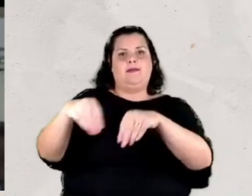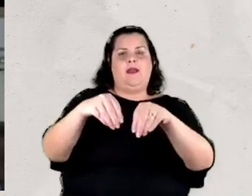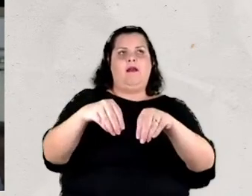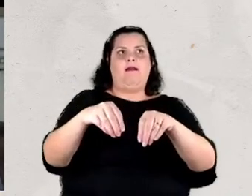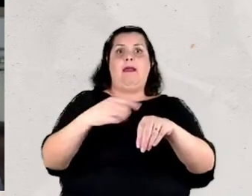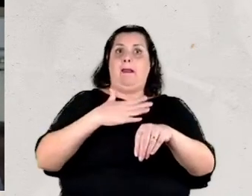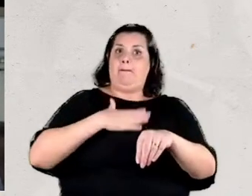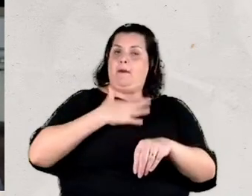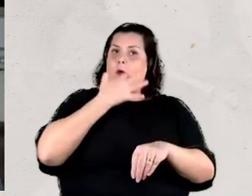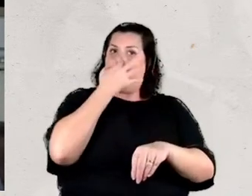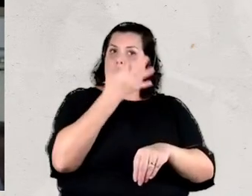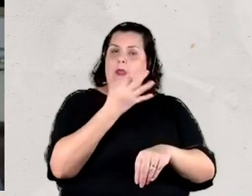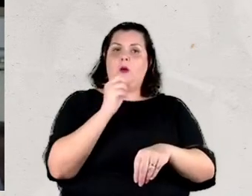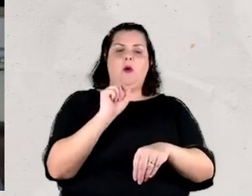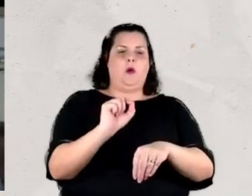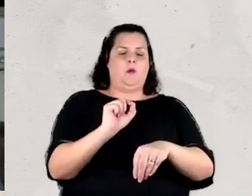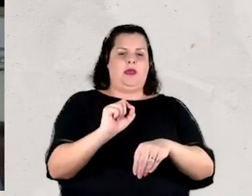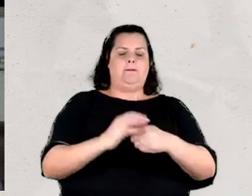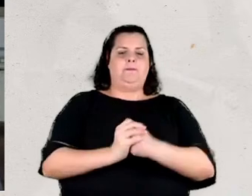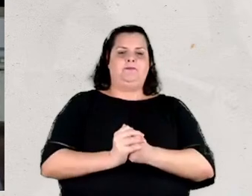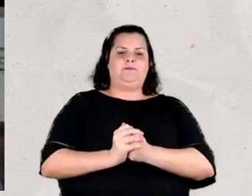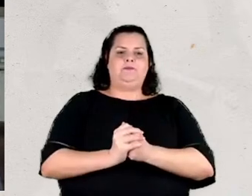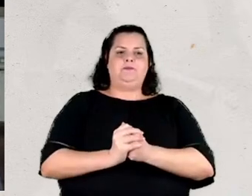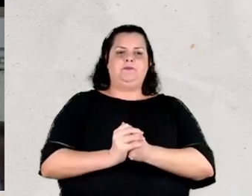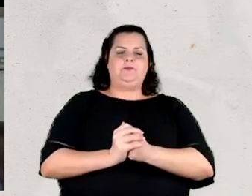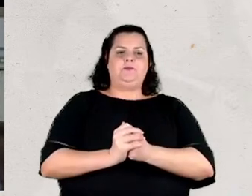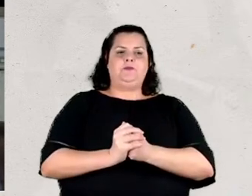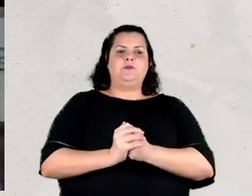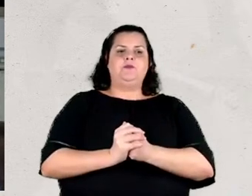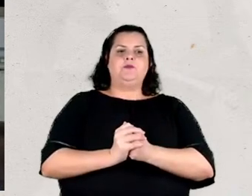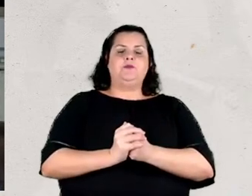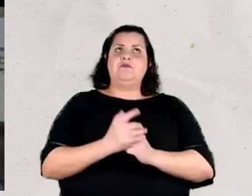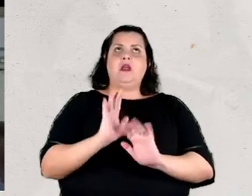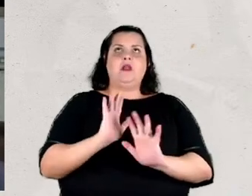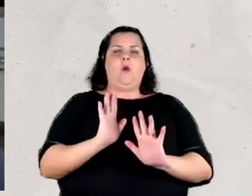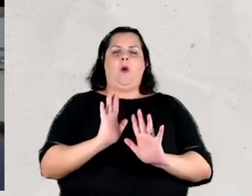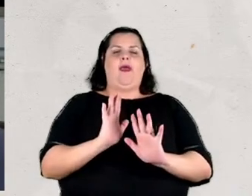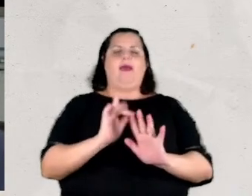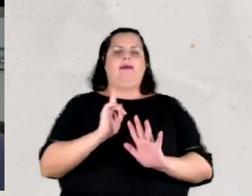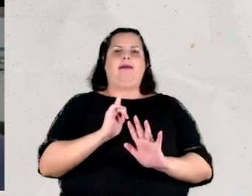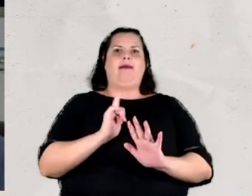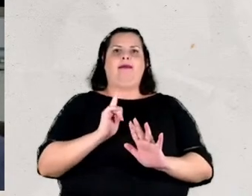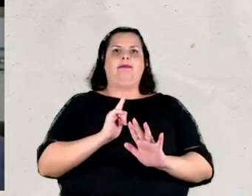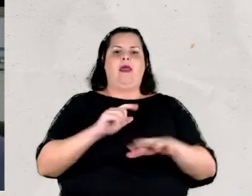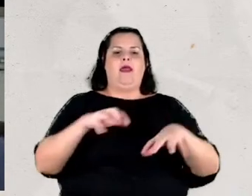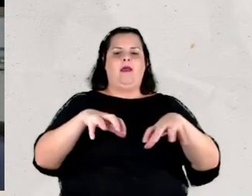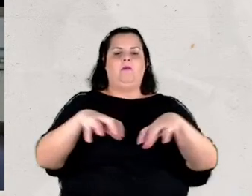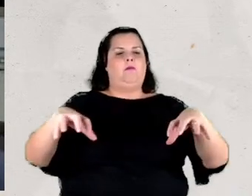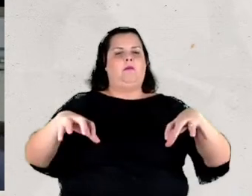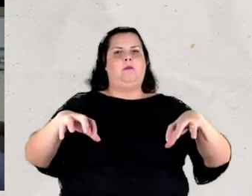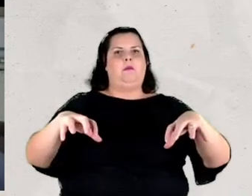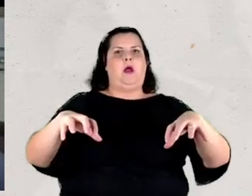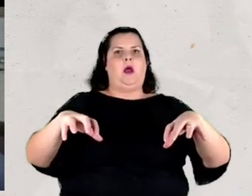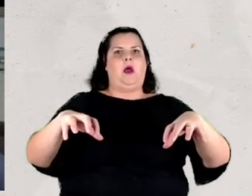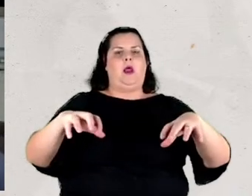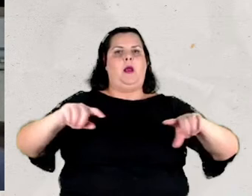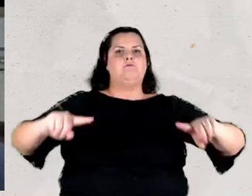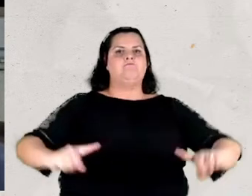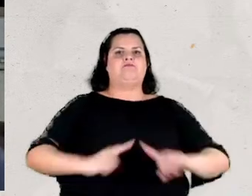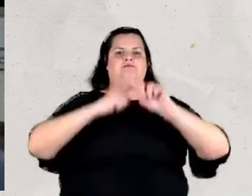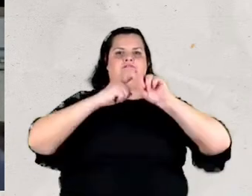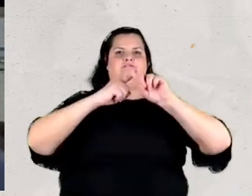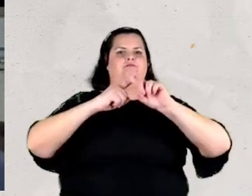understand that the other believes that all of this land, from the Jordan River to